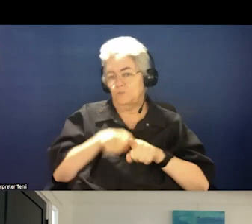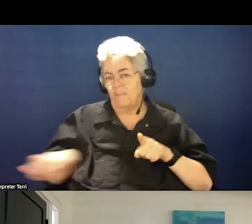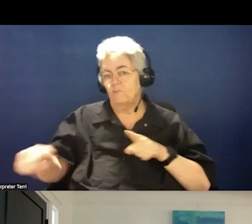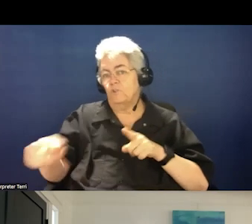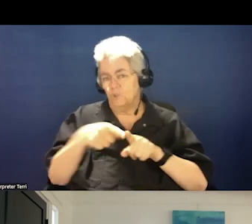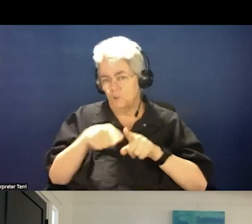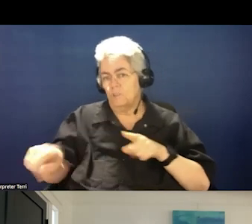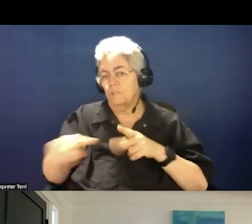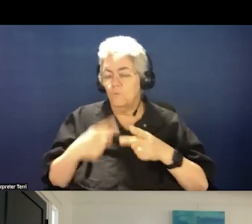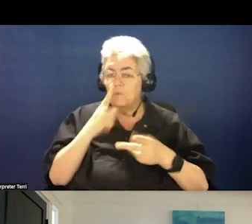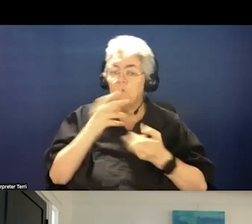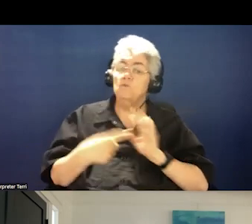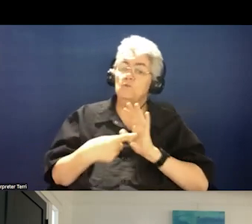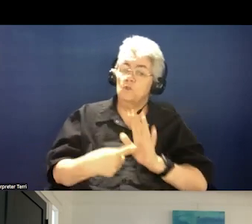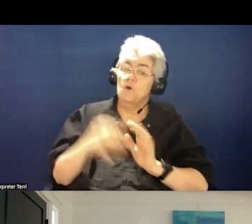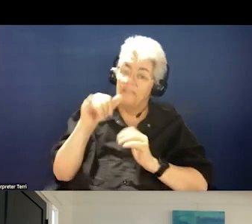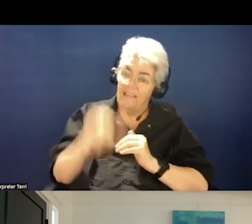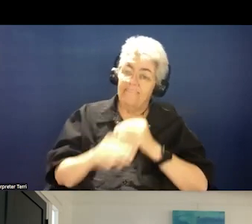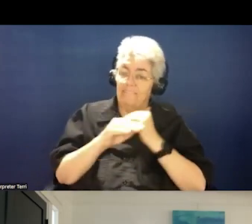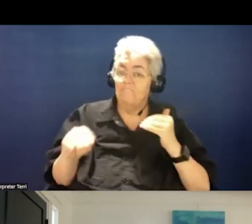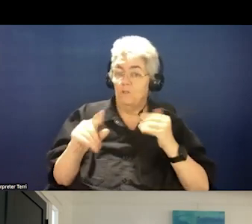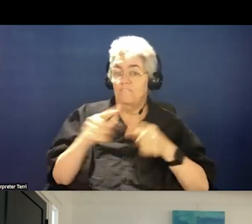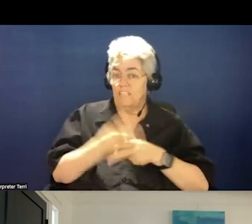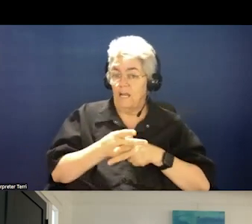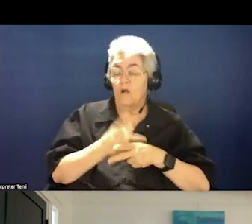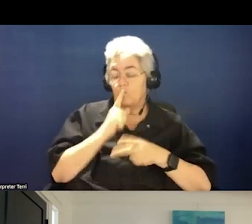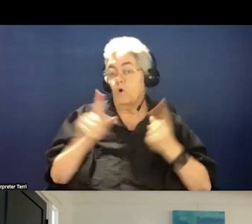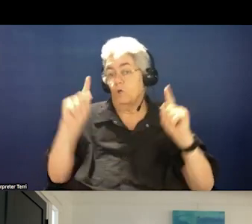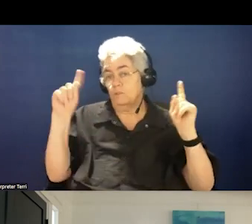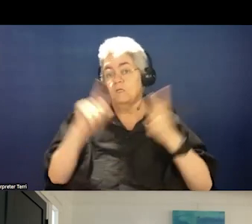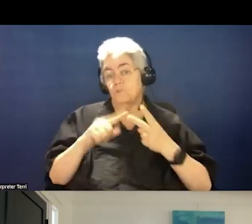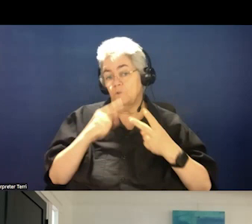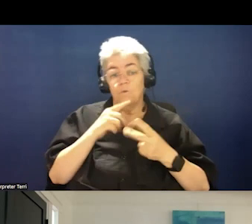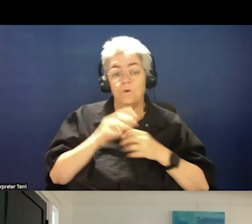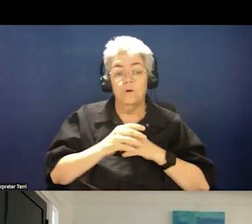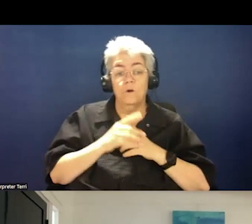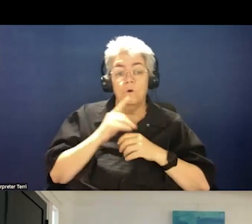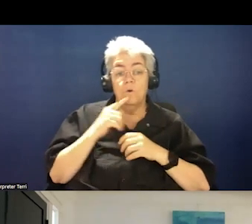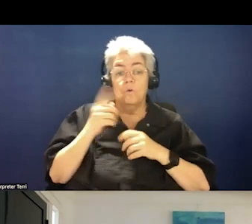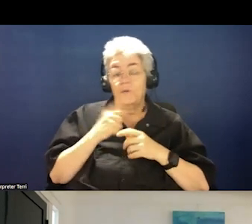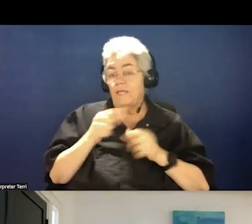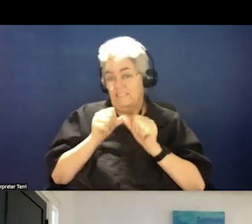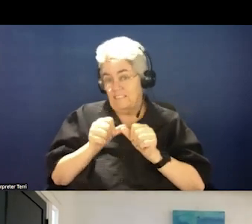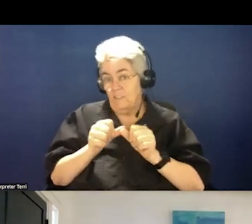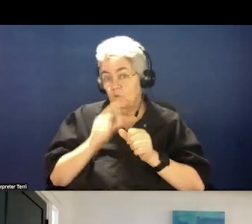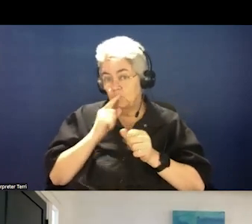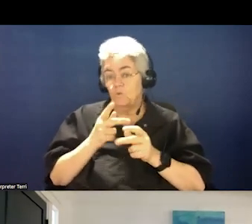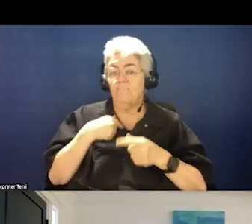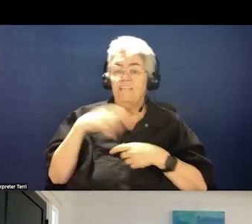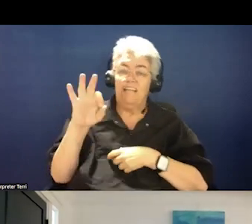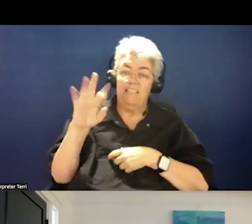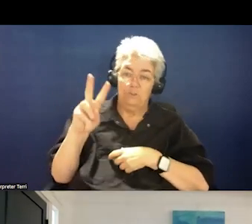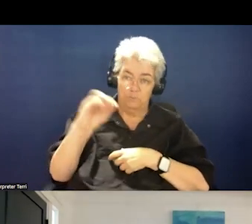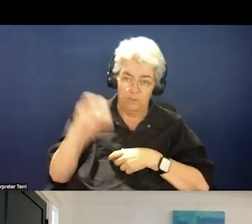that that level of care was working because we did not have it in Tennessee prior to us opening it. So we continue to maintain a 92% diversion